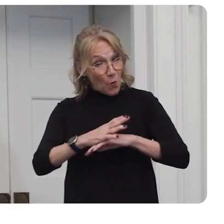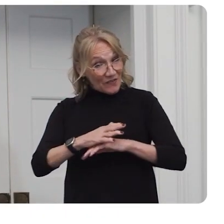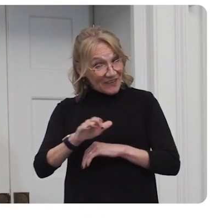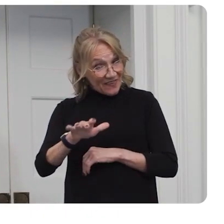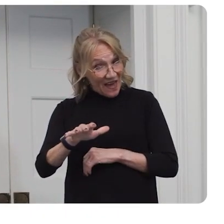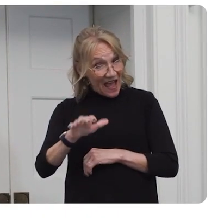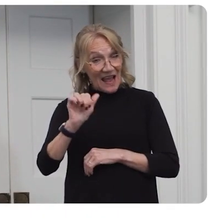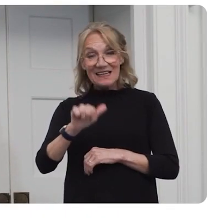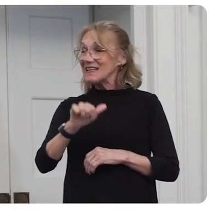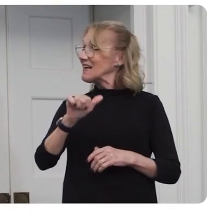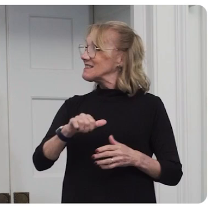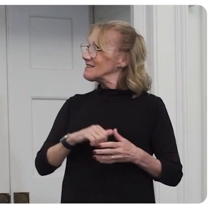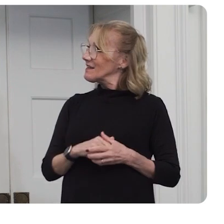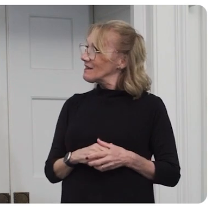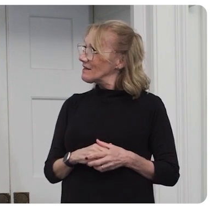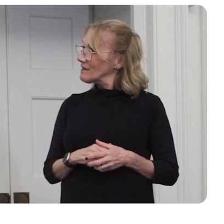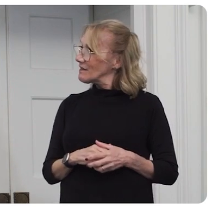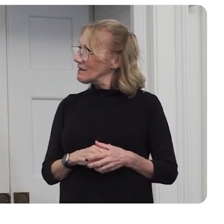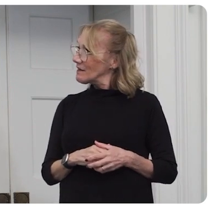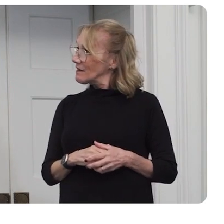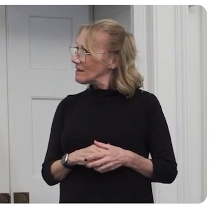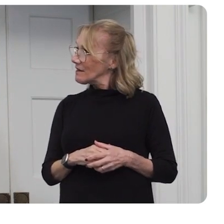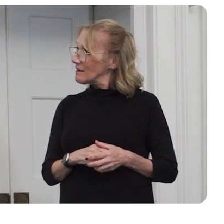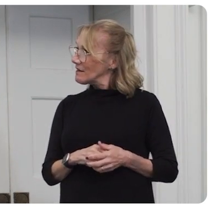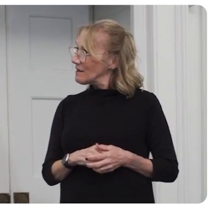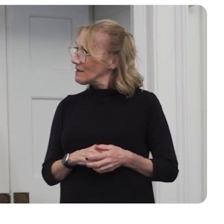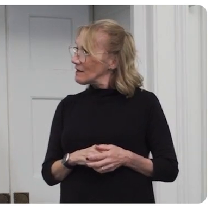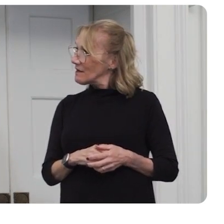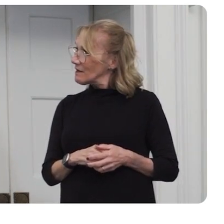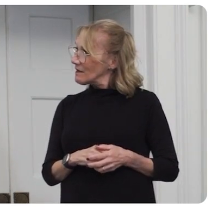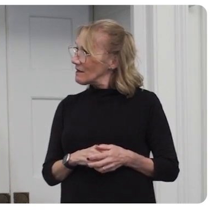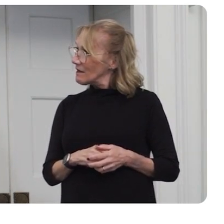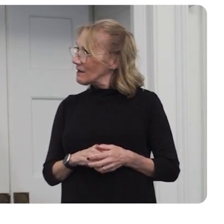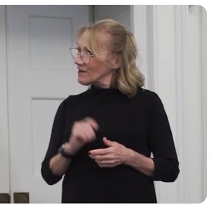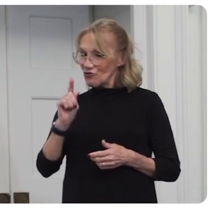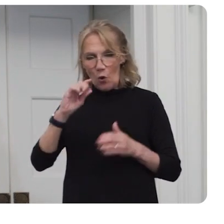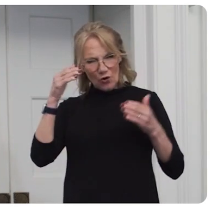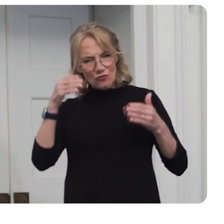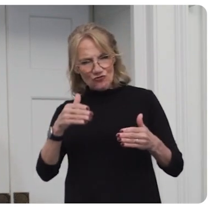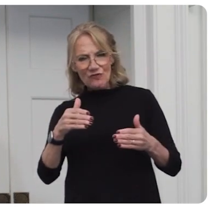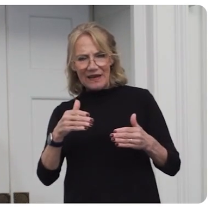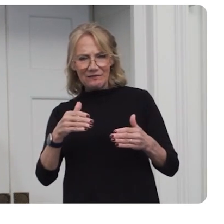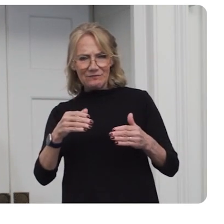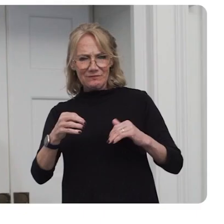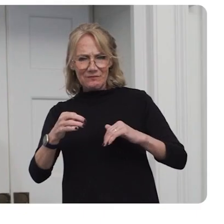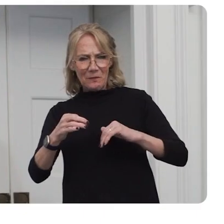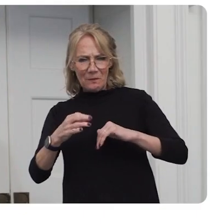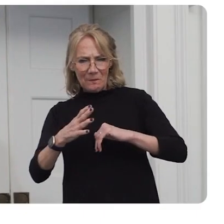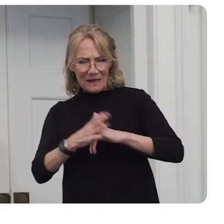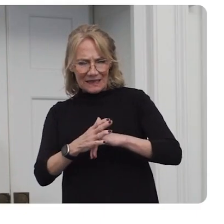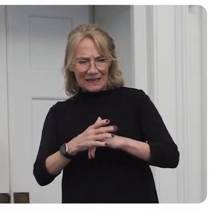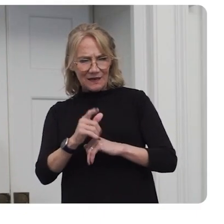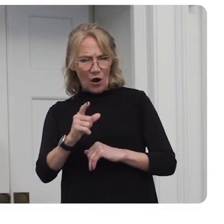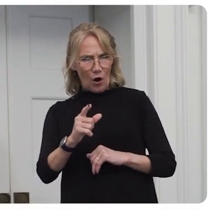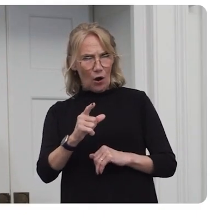your wedding series, and is it on your mind then? So is that what influencing you at the moment with your work? Yes,